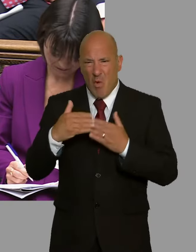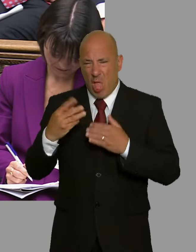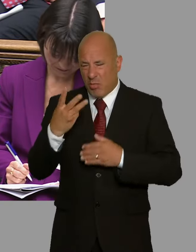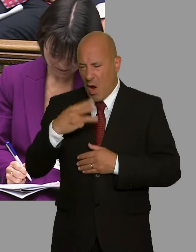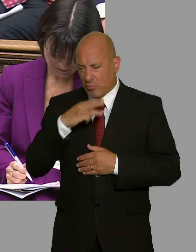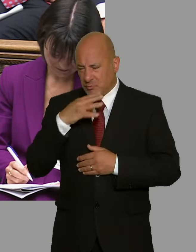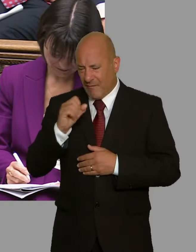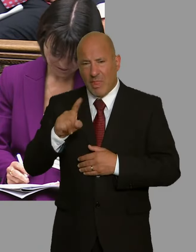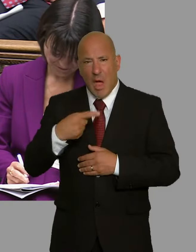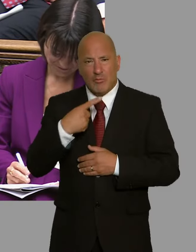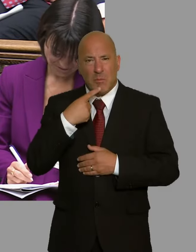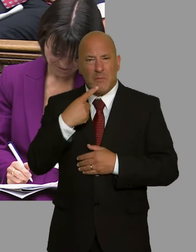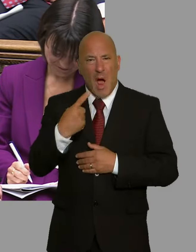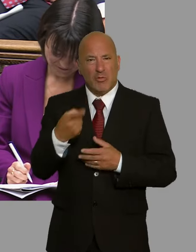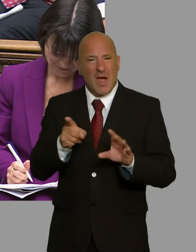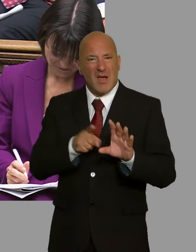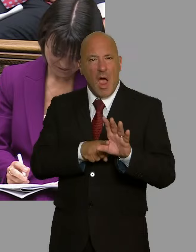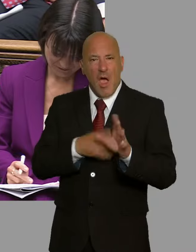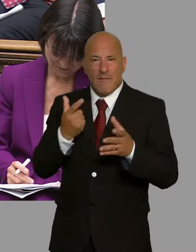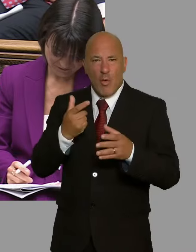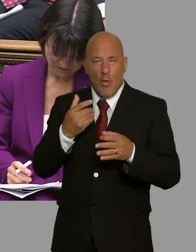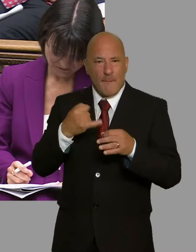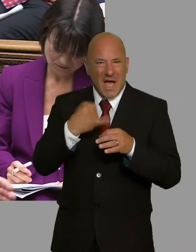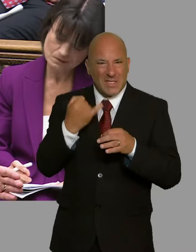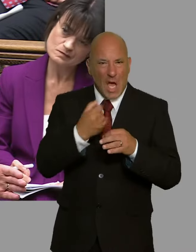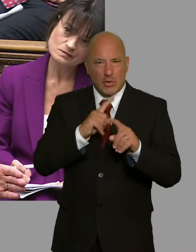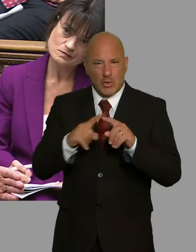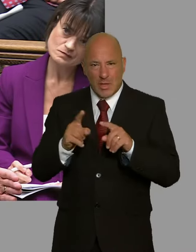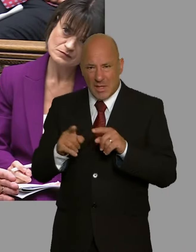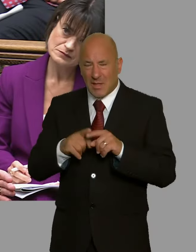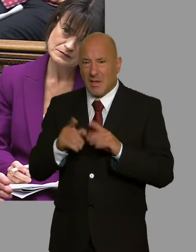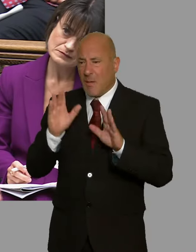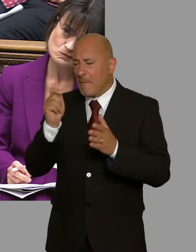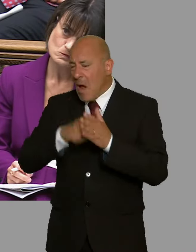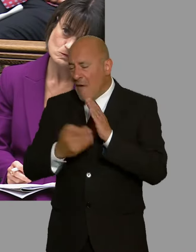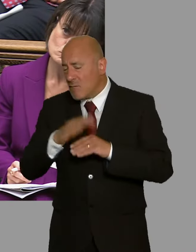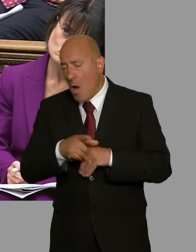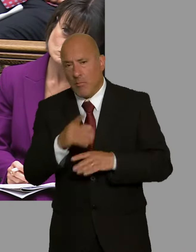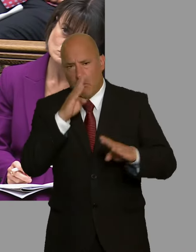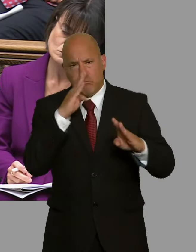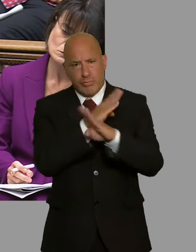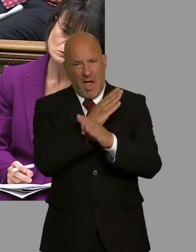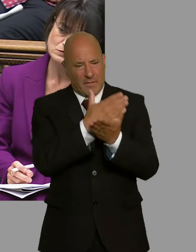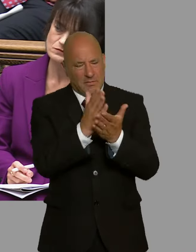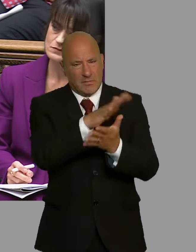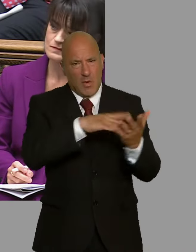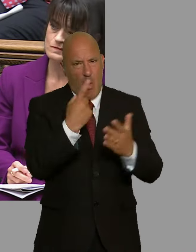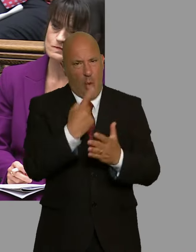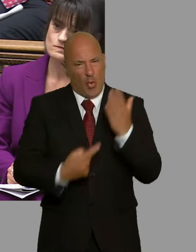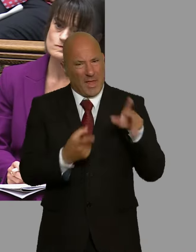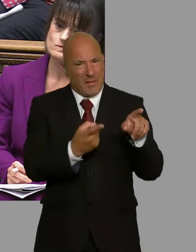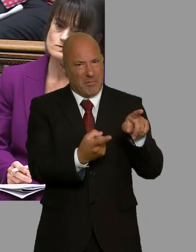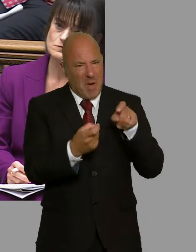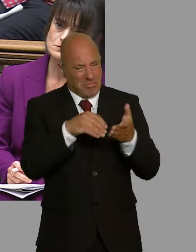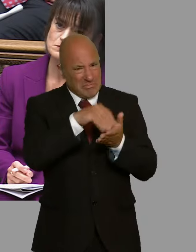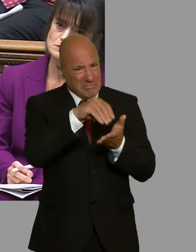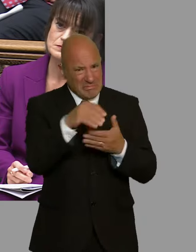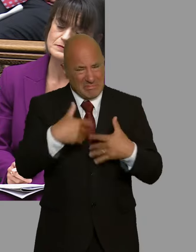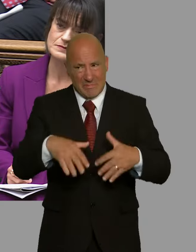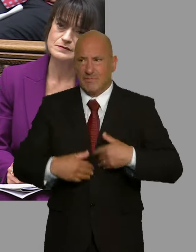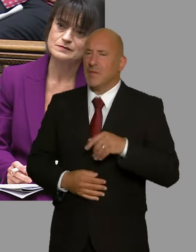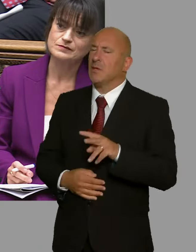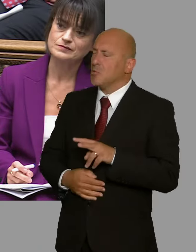fully fund and supply our medication, some subsidise, some don't supply it at all. There's also a disparity where evidence